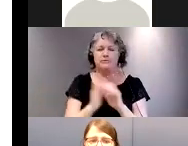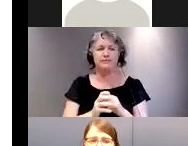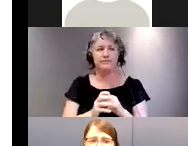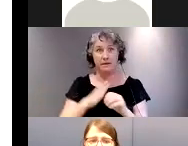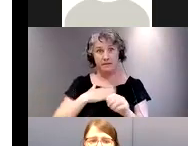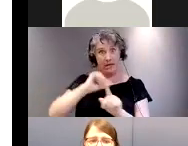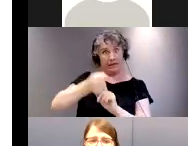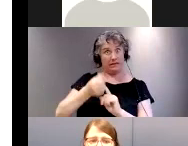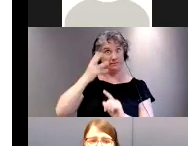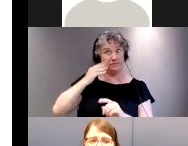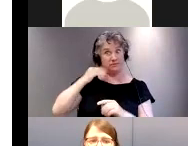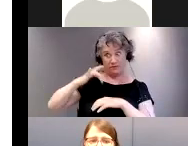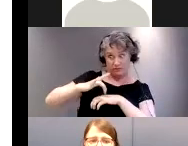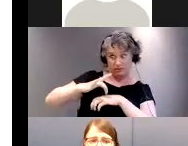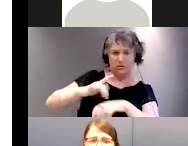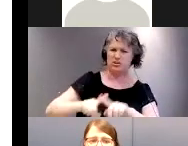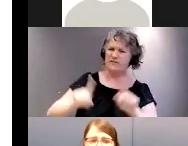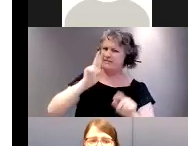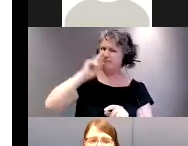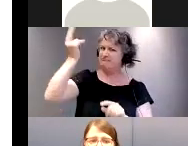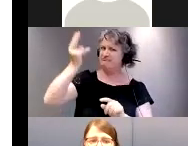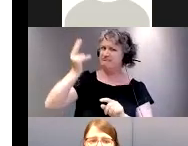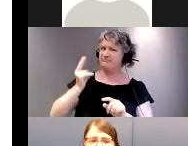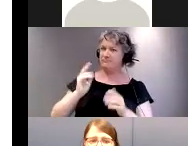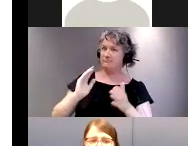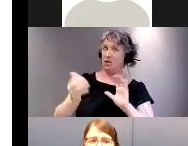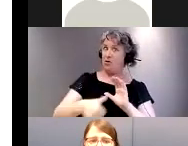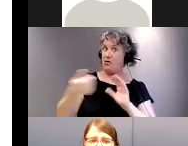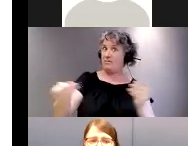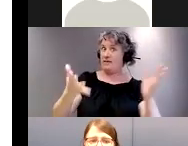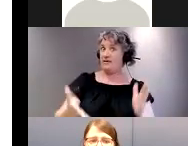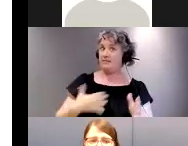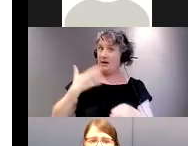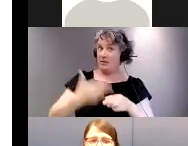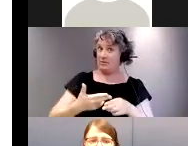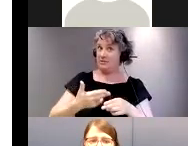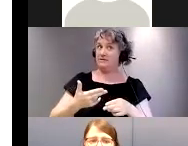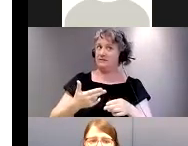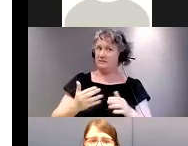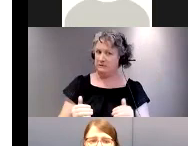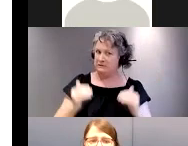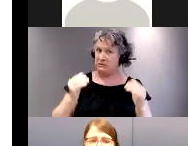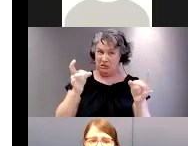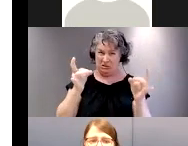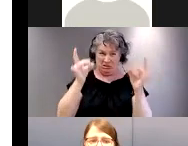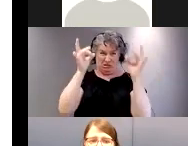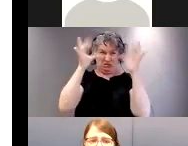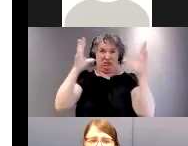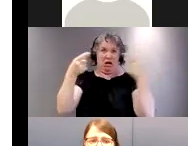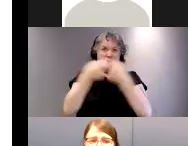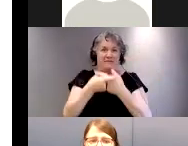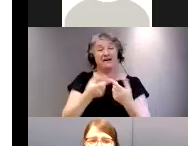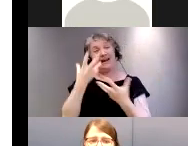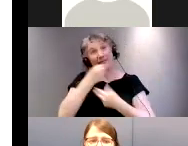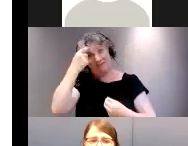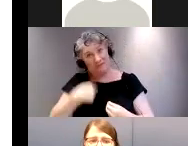cases, I think, than other mediators across the board. I now have a reputation for doing high conflict. And lovely for me, I have